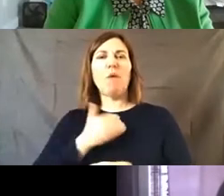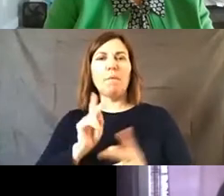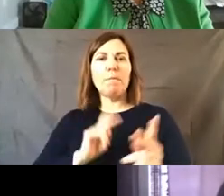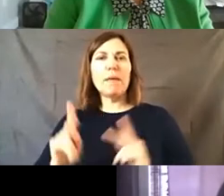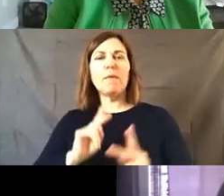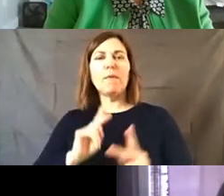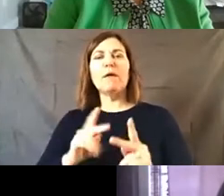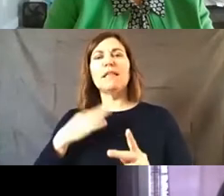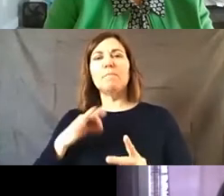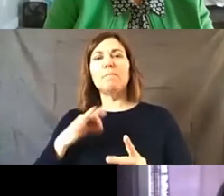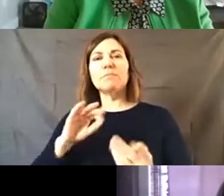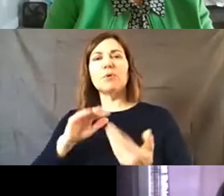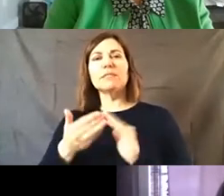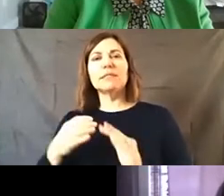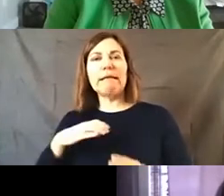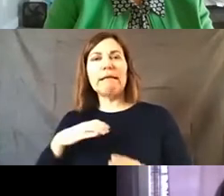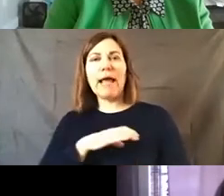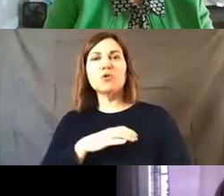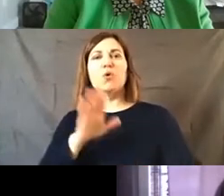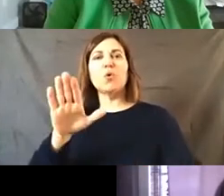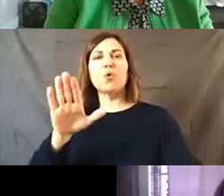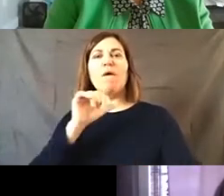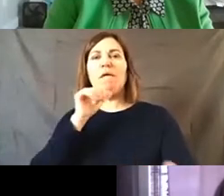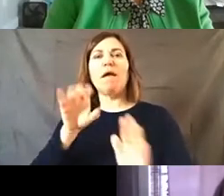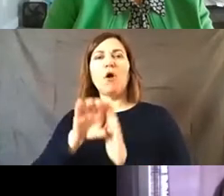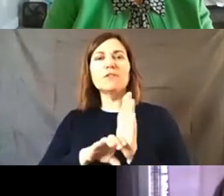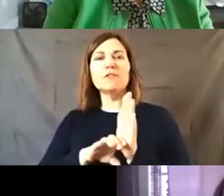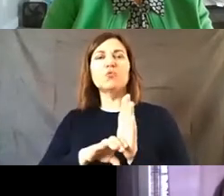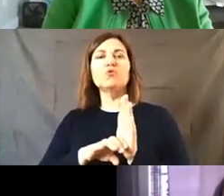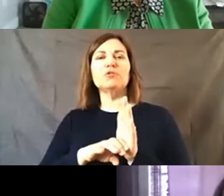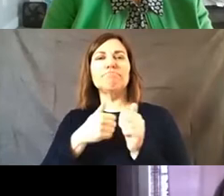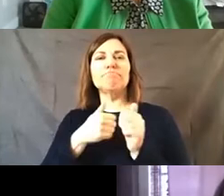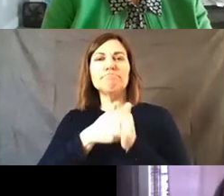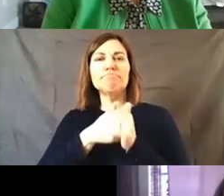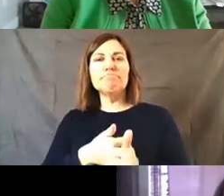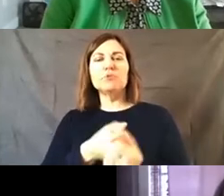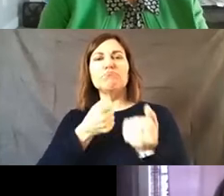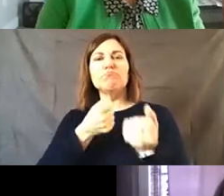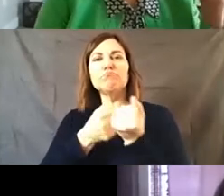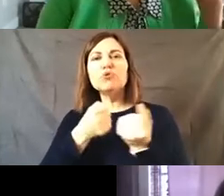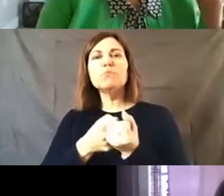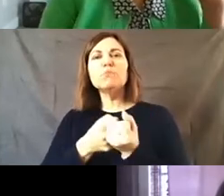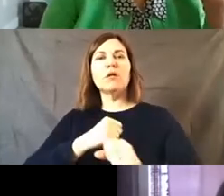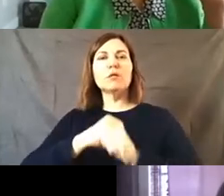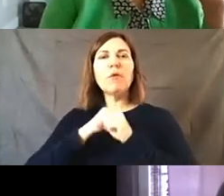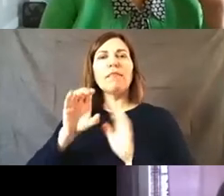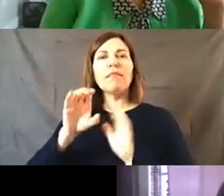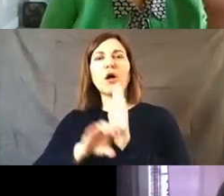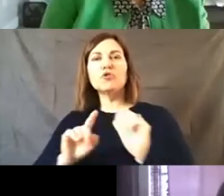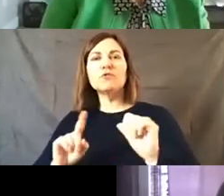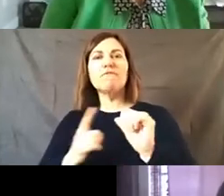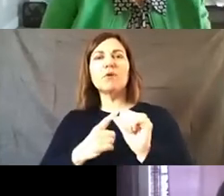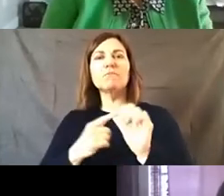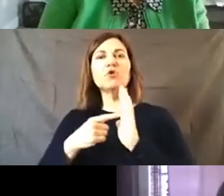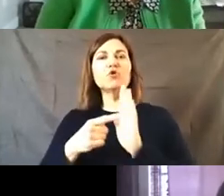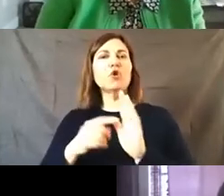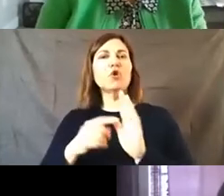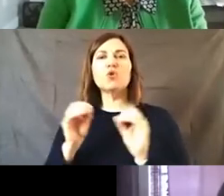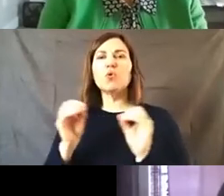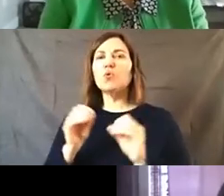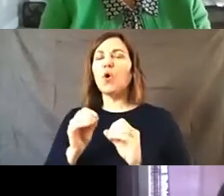City Council, by lack of your constitutional duties to uphold, protect, and defend the Constitution first, shows no sincerity to end